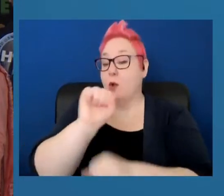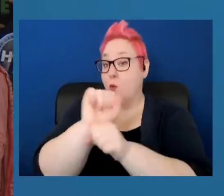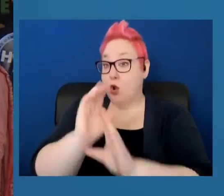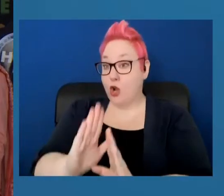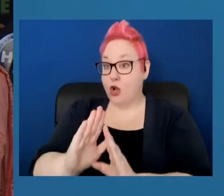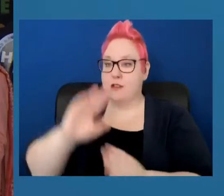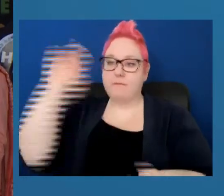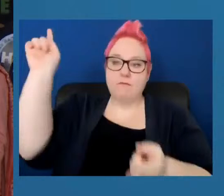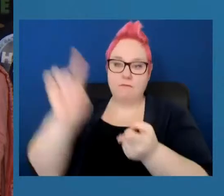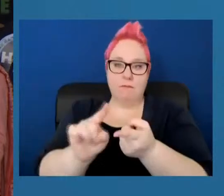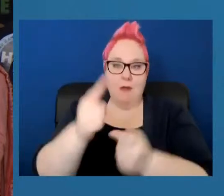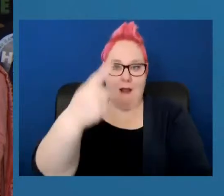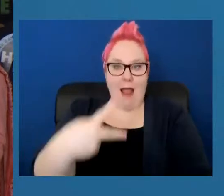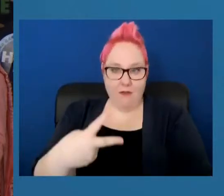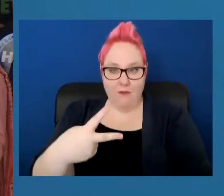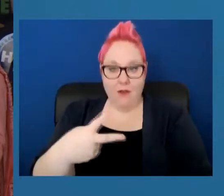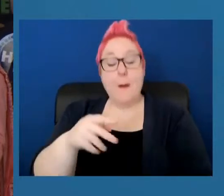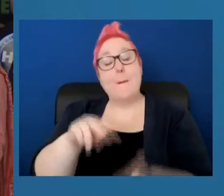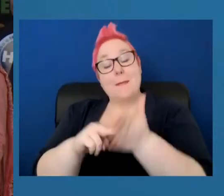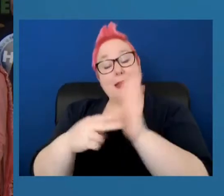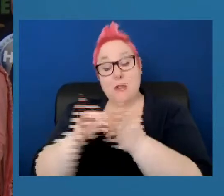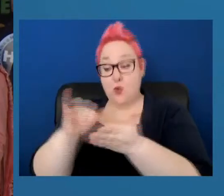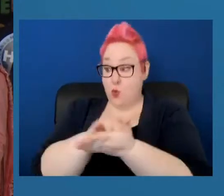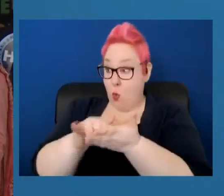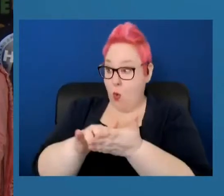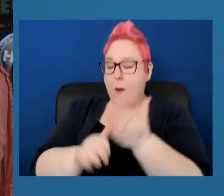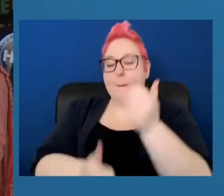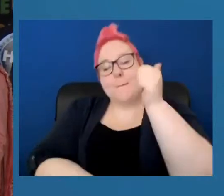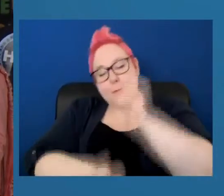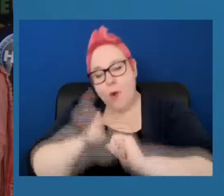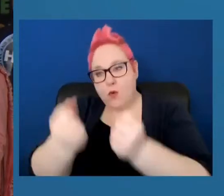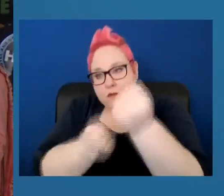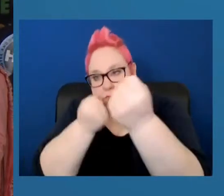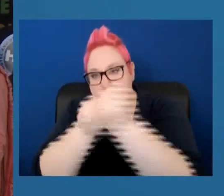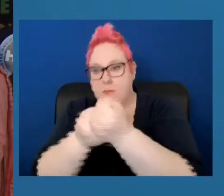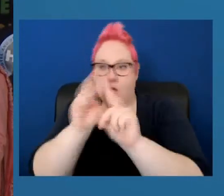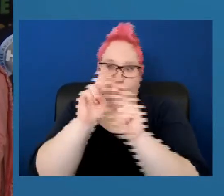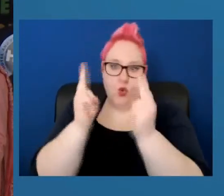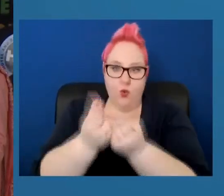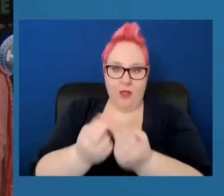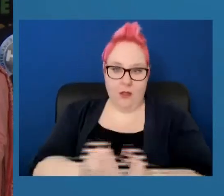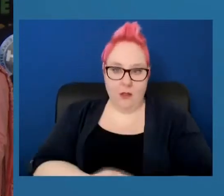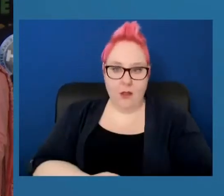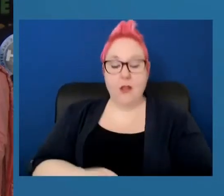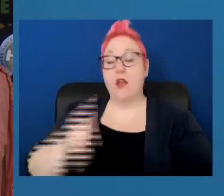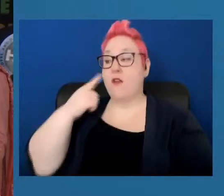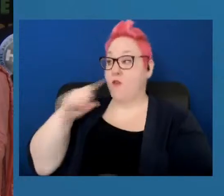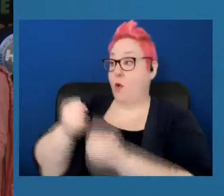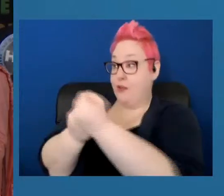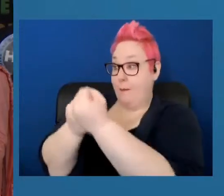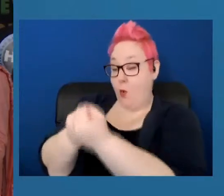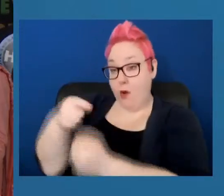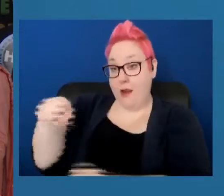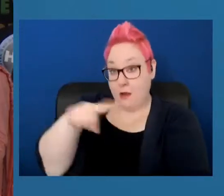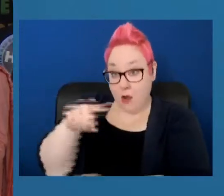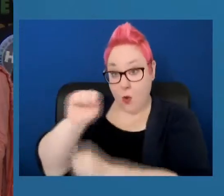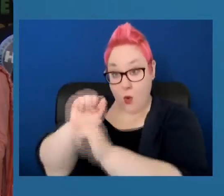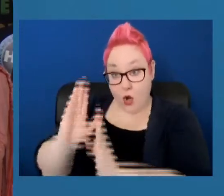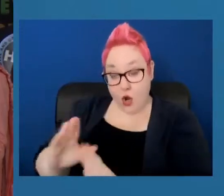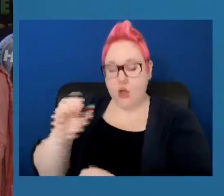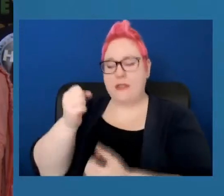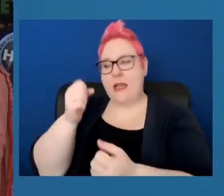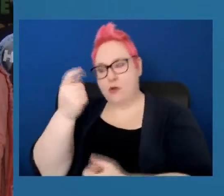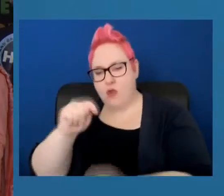most pro-union state when it comes to supporting workers who are fighting for their futures, for their families, and for a